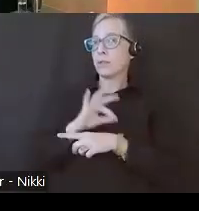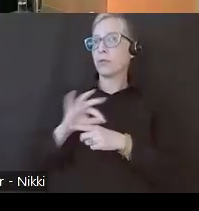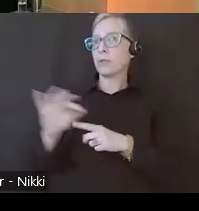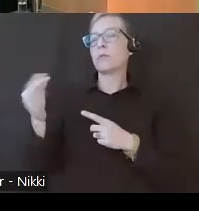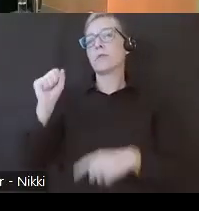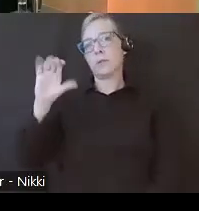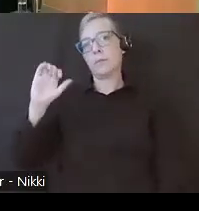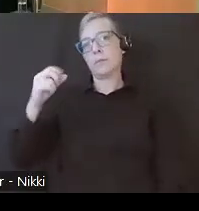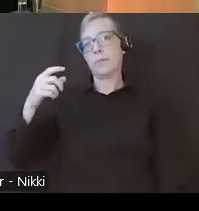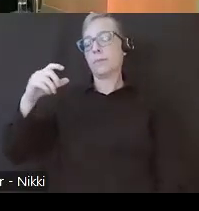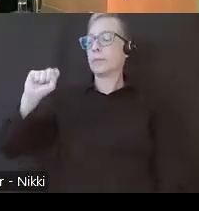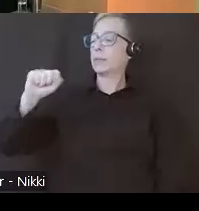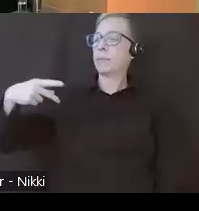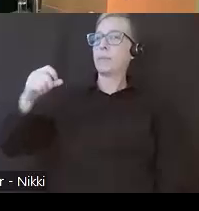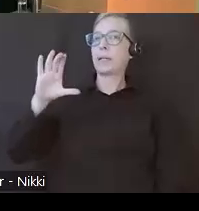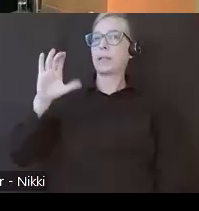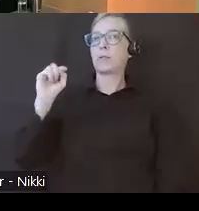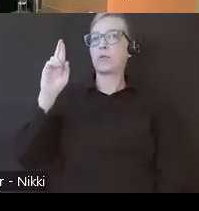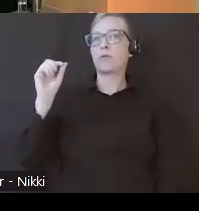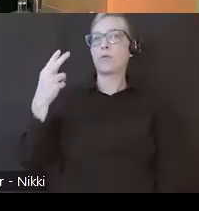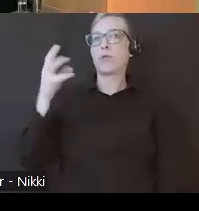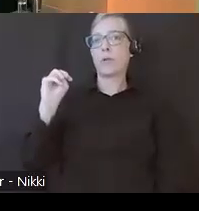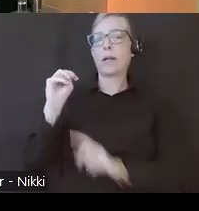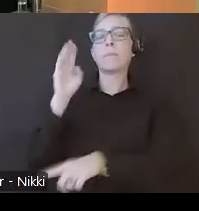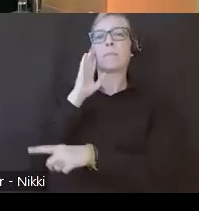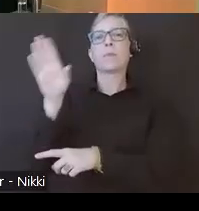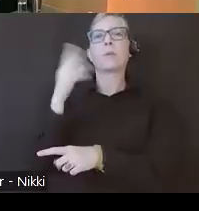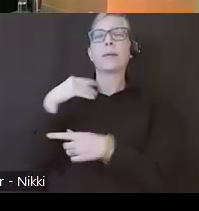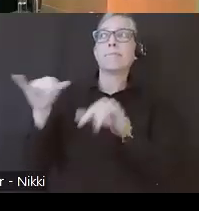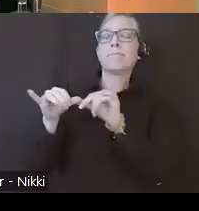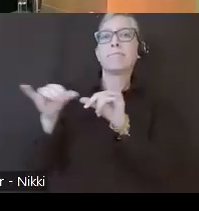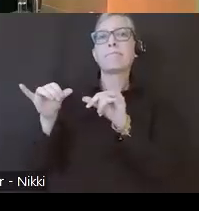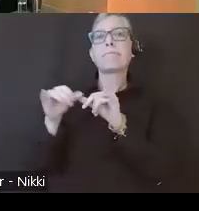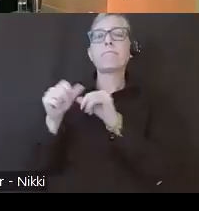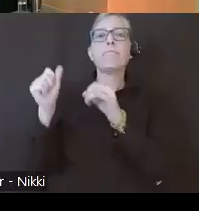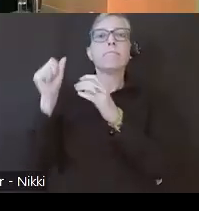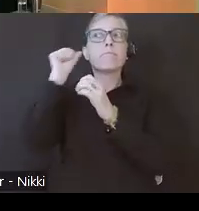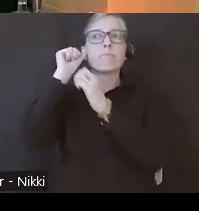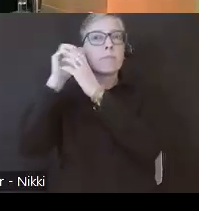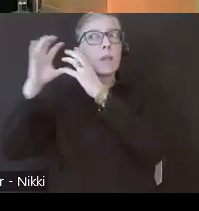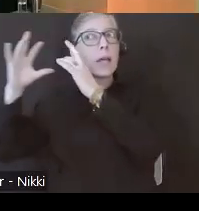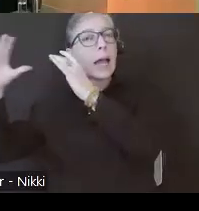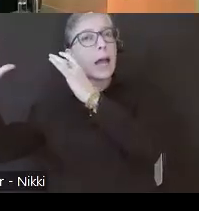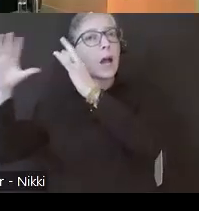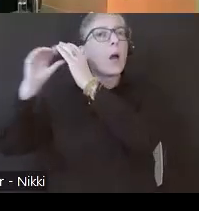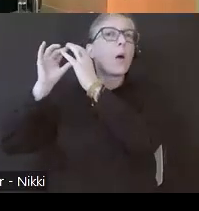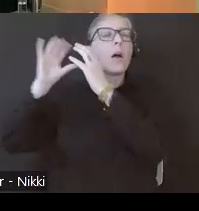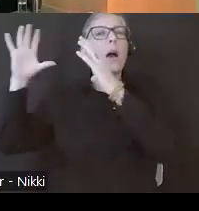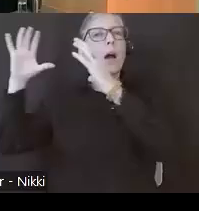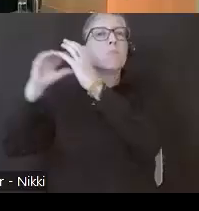like amplitude and frequency changes over time, but also those phonetic features when controlling for the acoustic